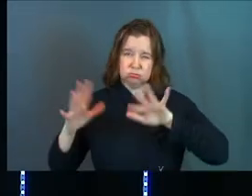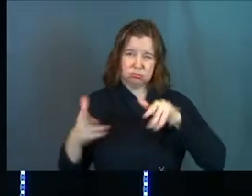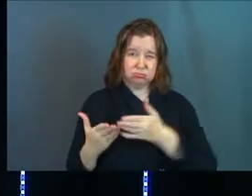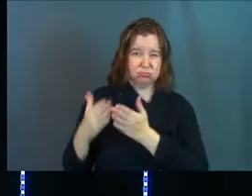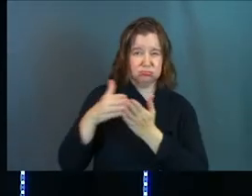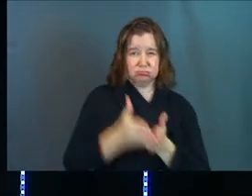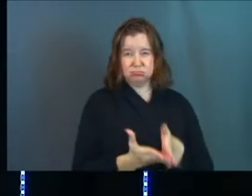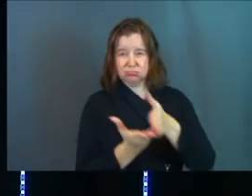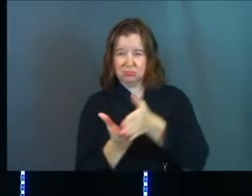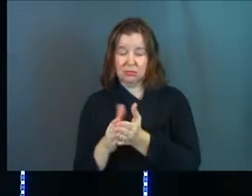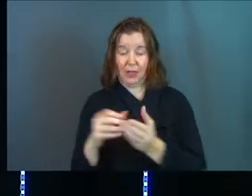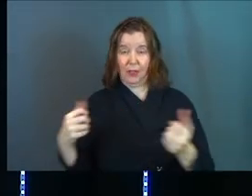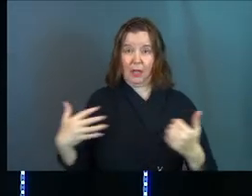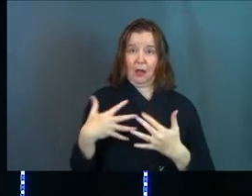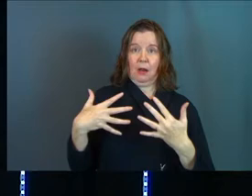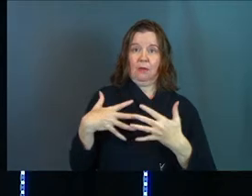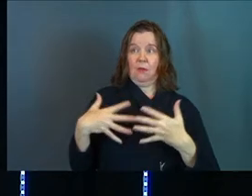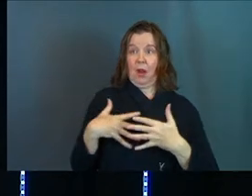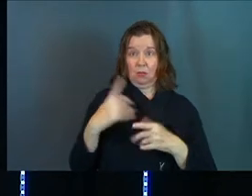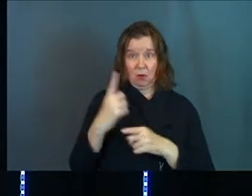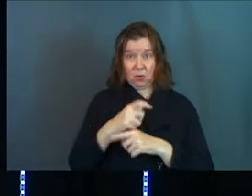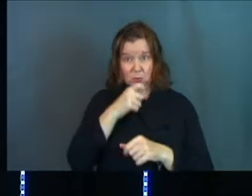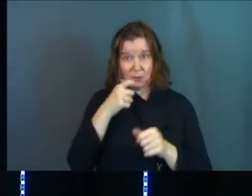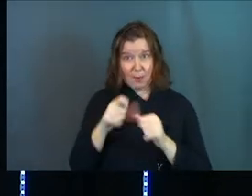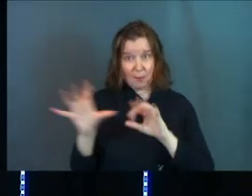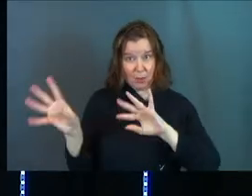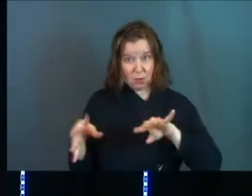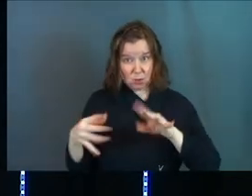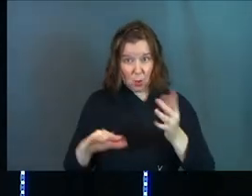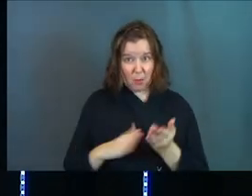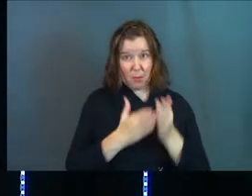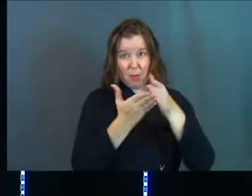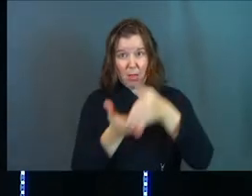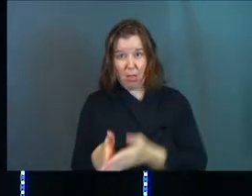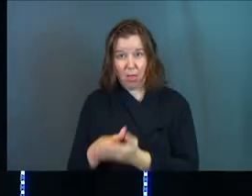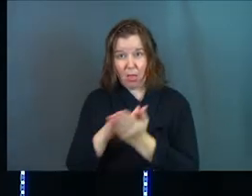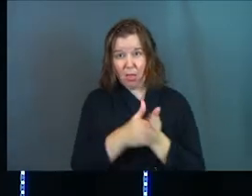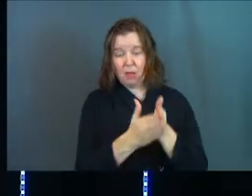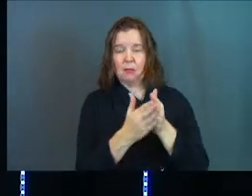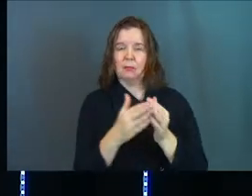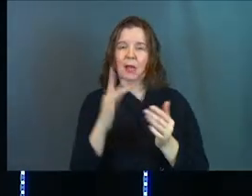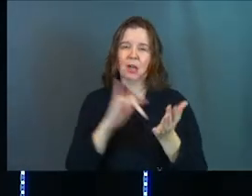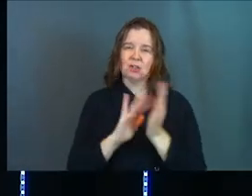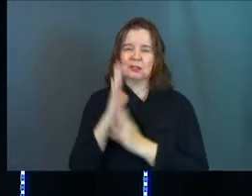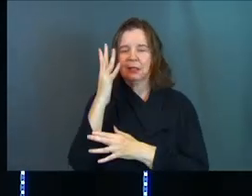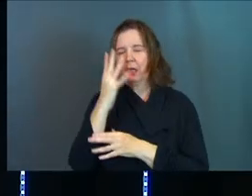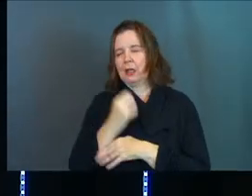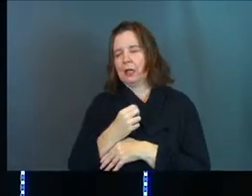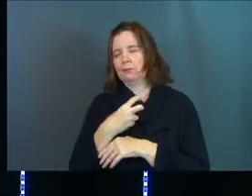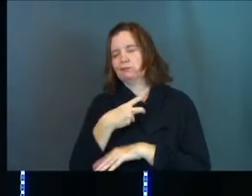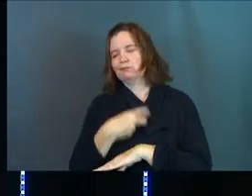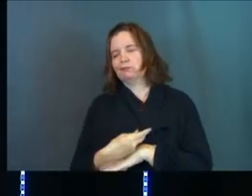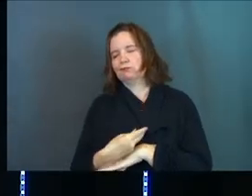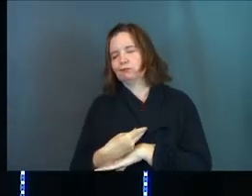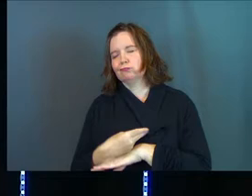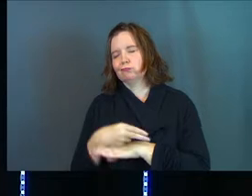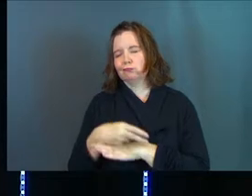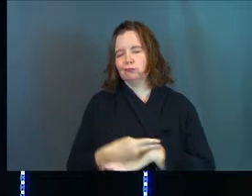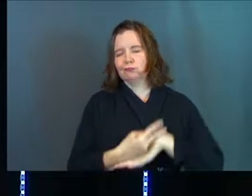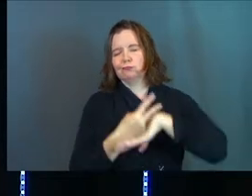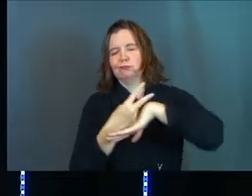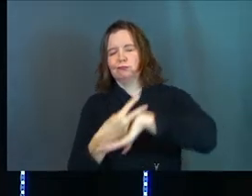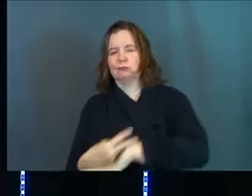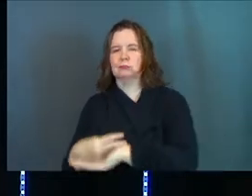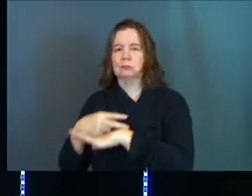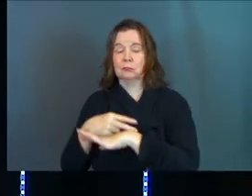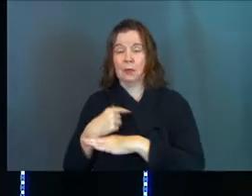that story? Anybody remember the storm? And Jesus is asleep because he's all chill. And they